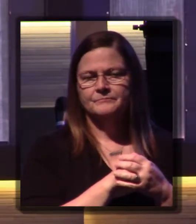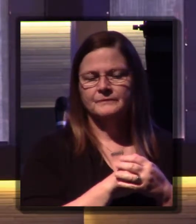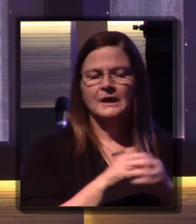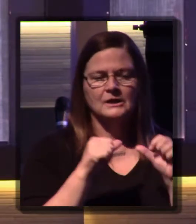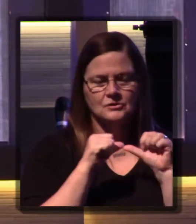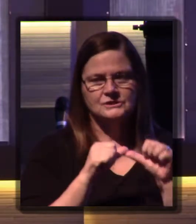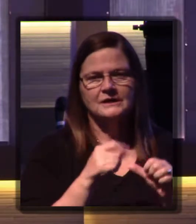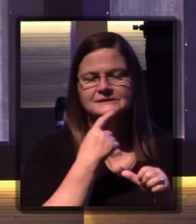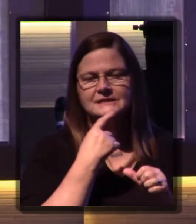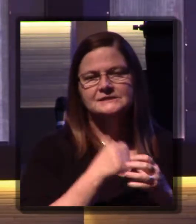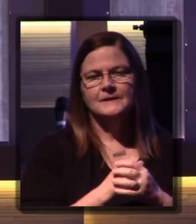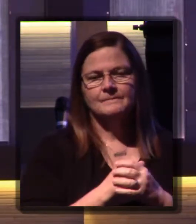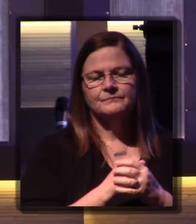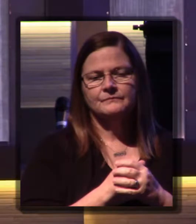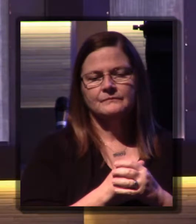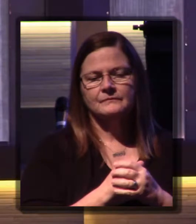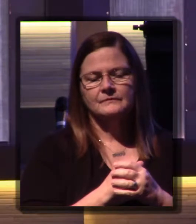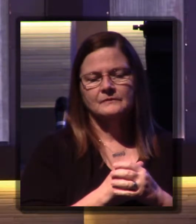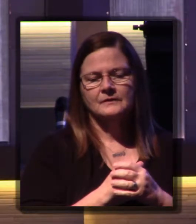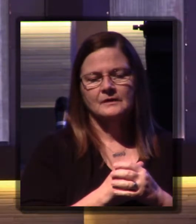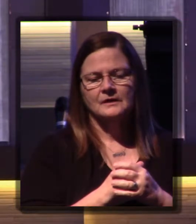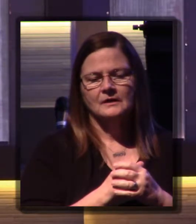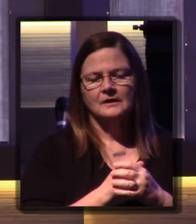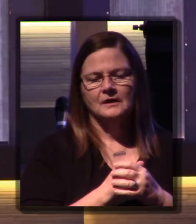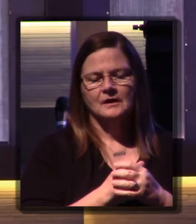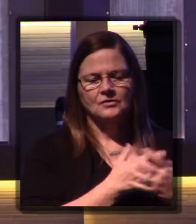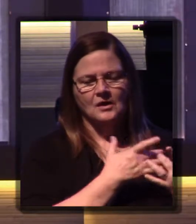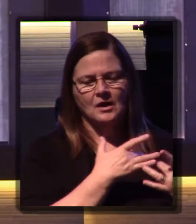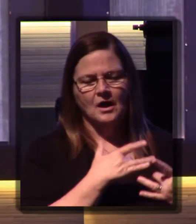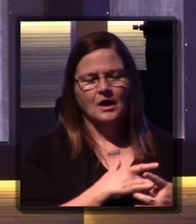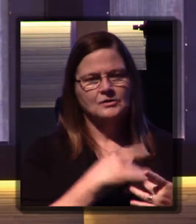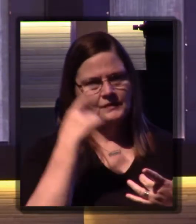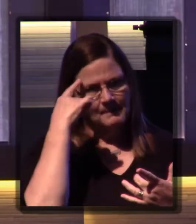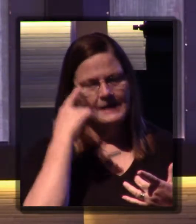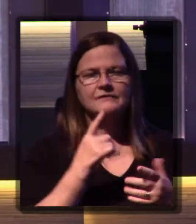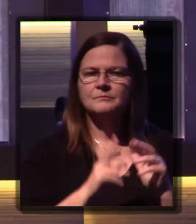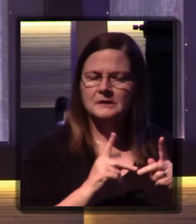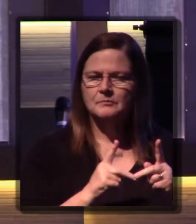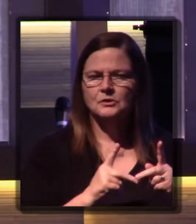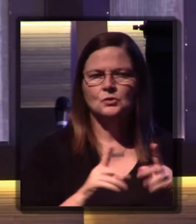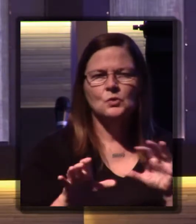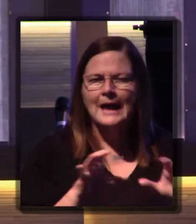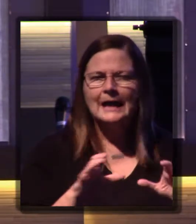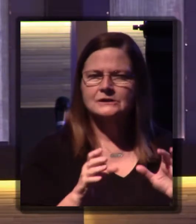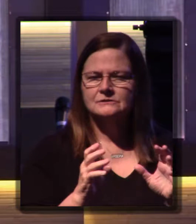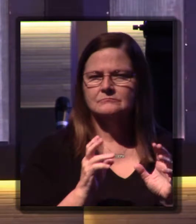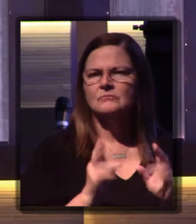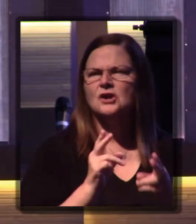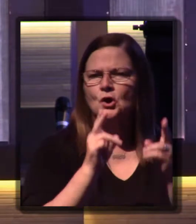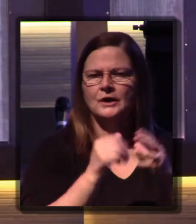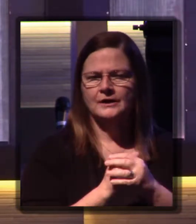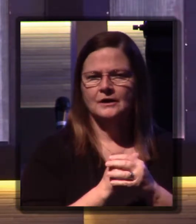And he goes on and he says, the heart or the mind of the hasty, those who act